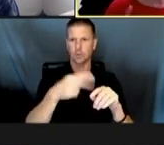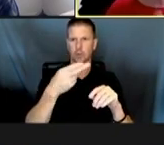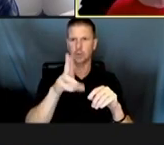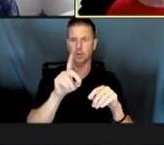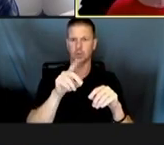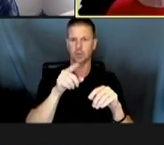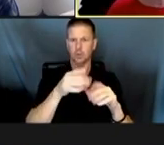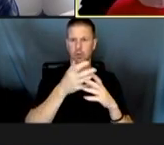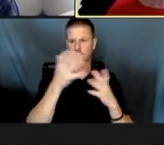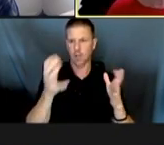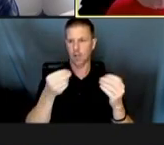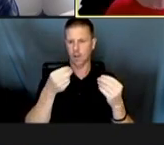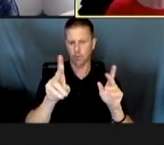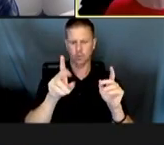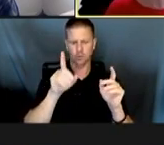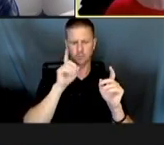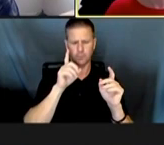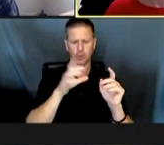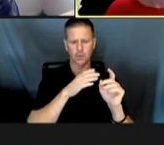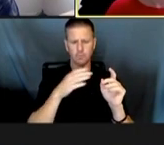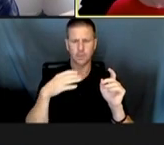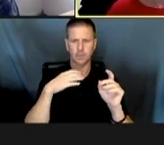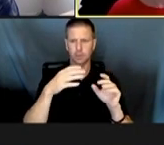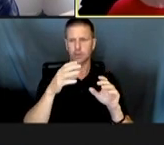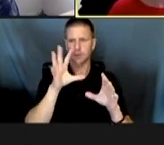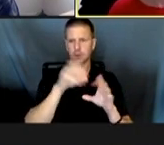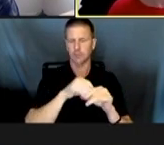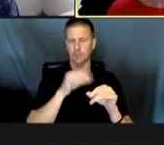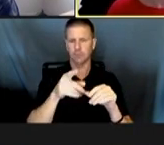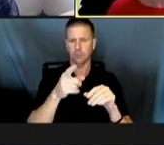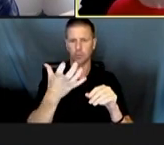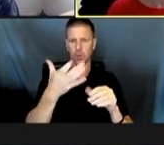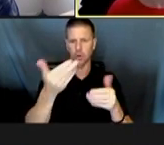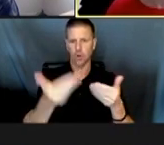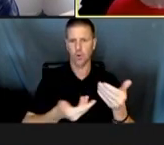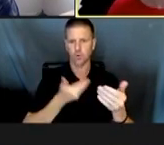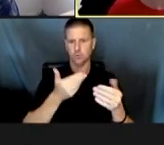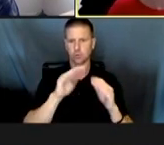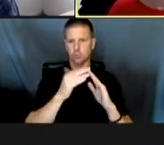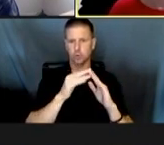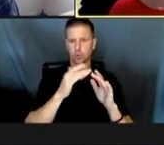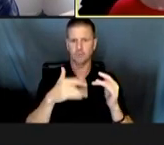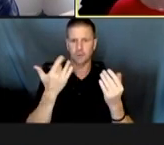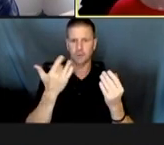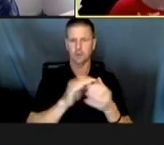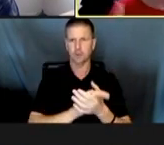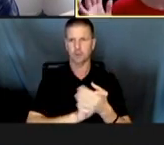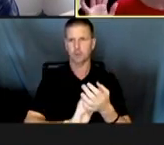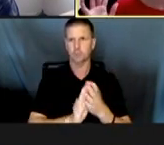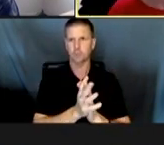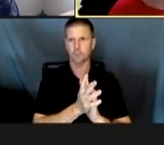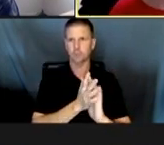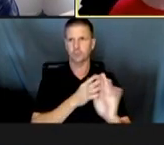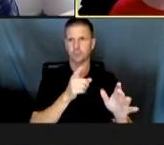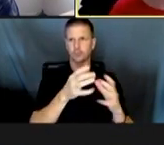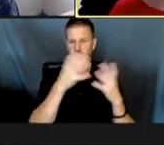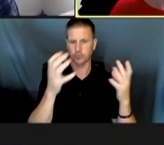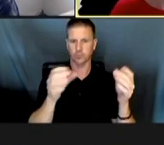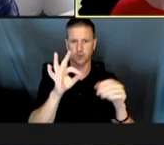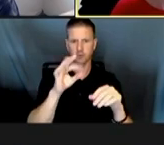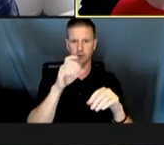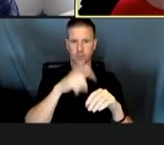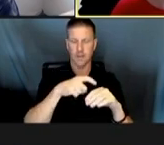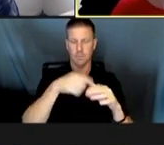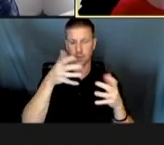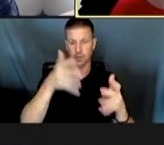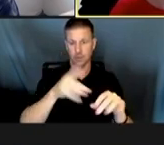There's lots of opportunities for committee engagement. If you would like to host a community event, there's lots of time left for